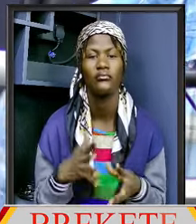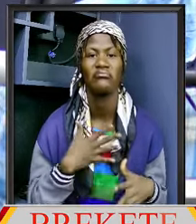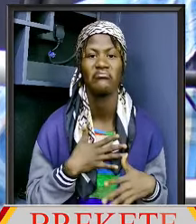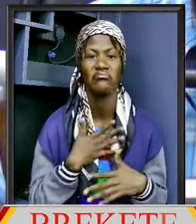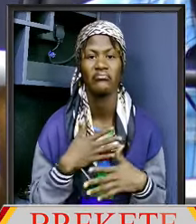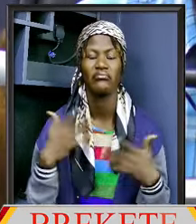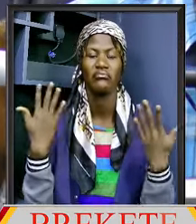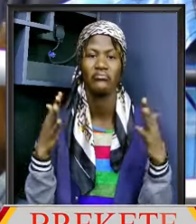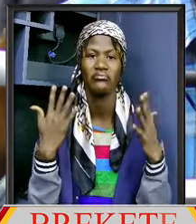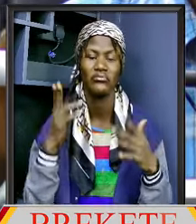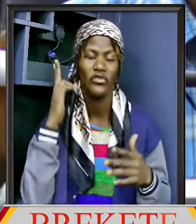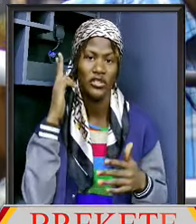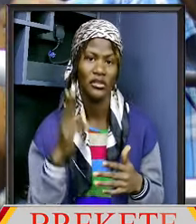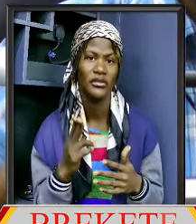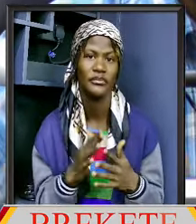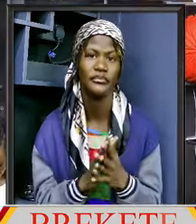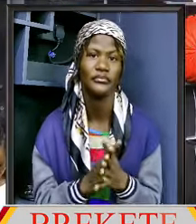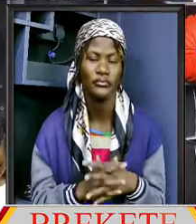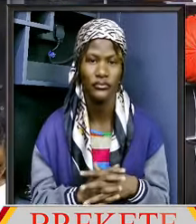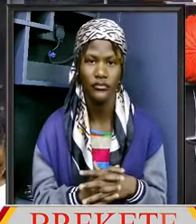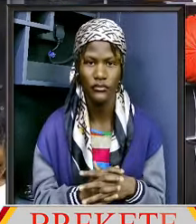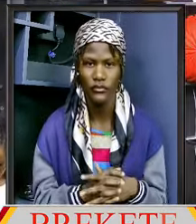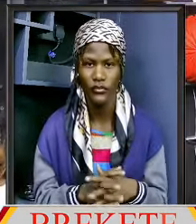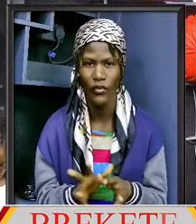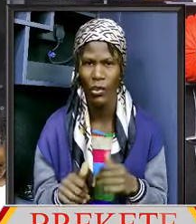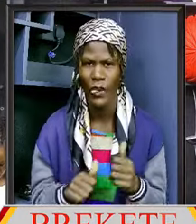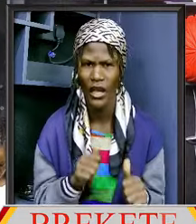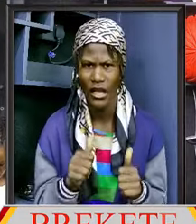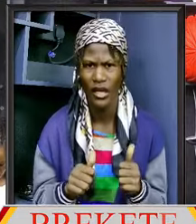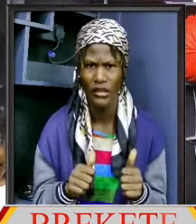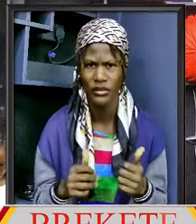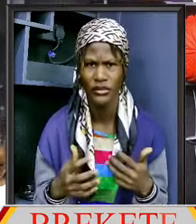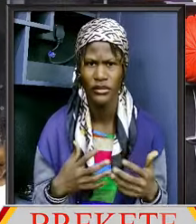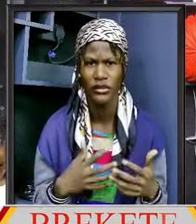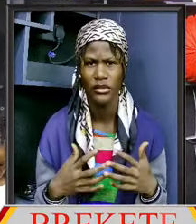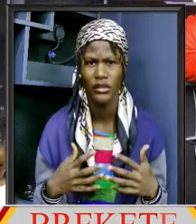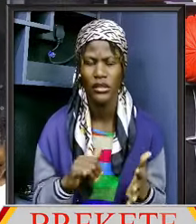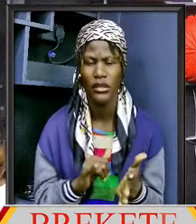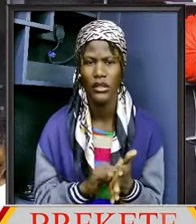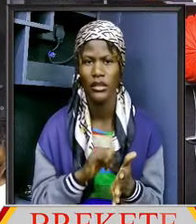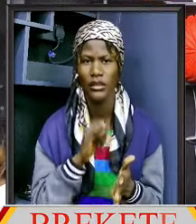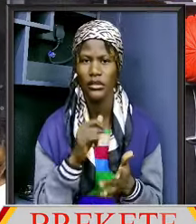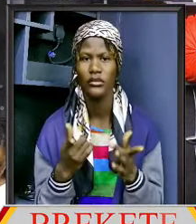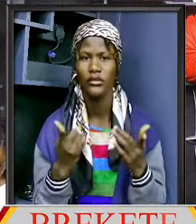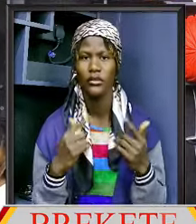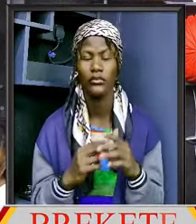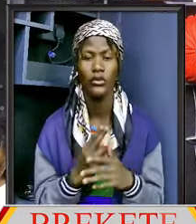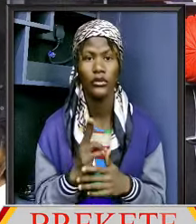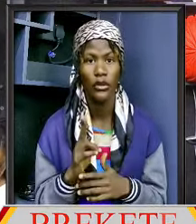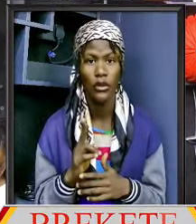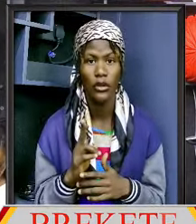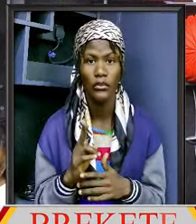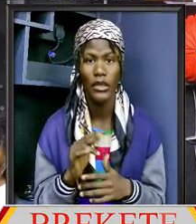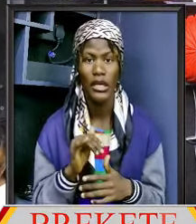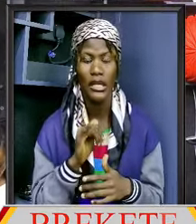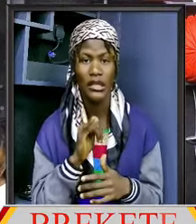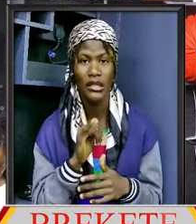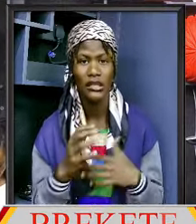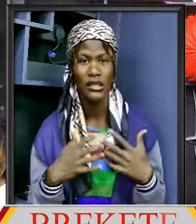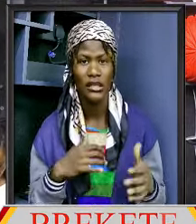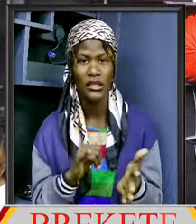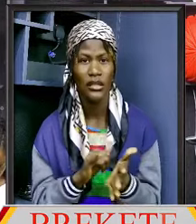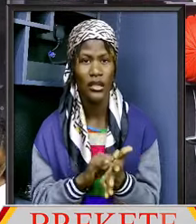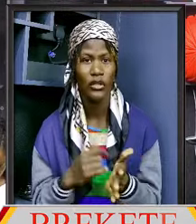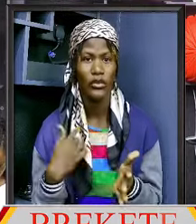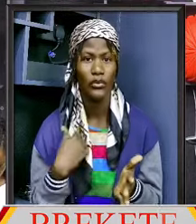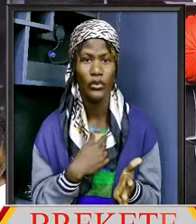appreciate that, make him take him seat. I beg, any case where they come up, na case where we say we don't exhaust every possible way